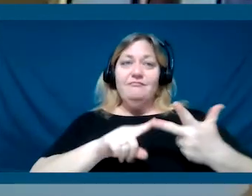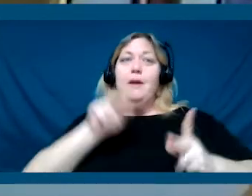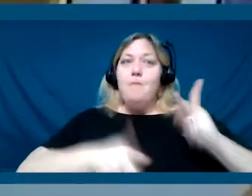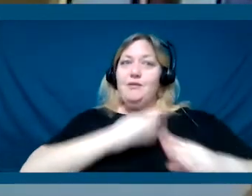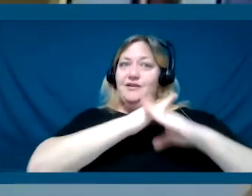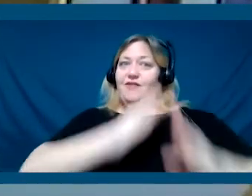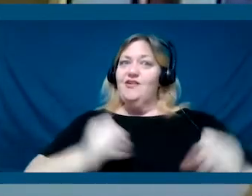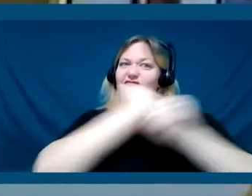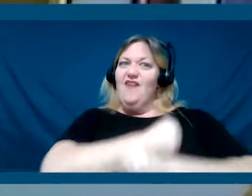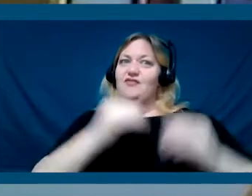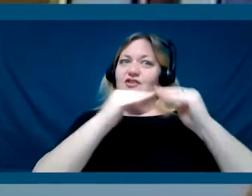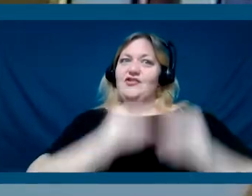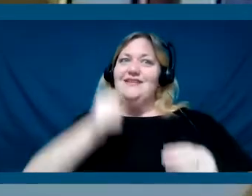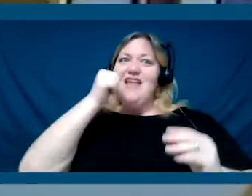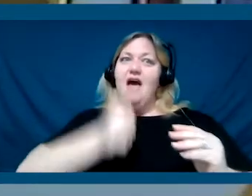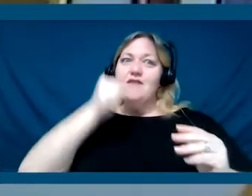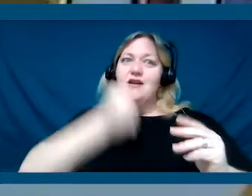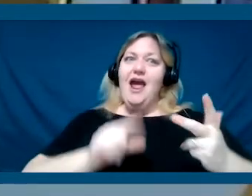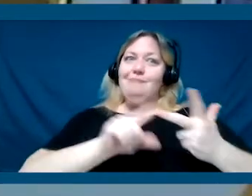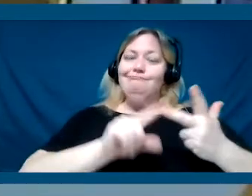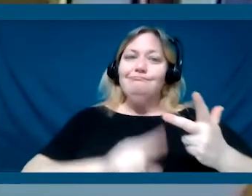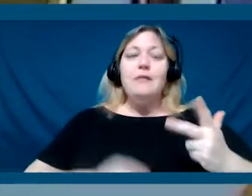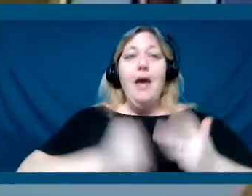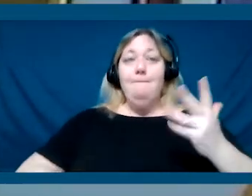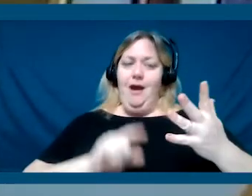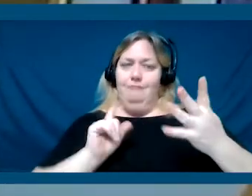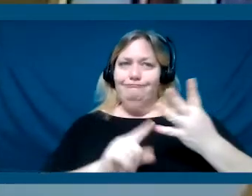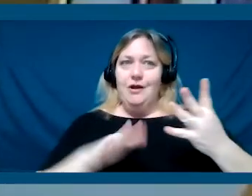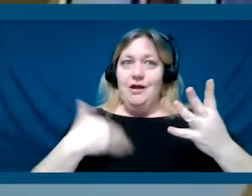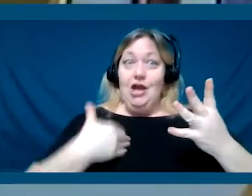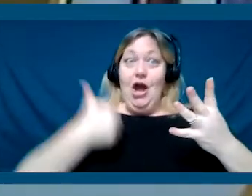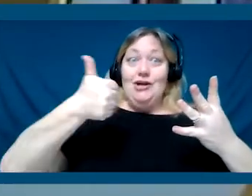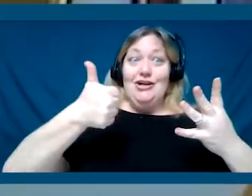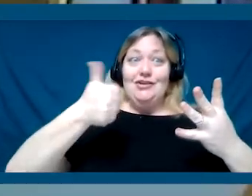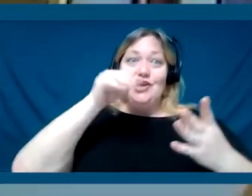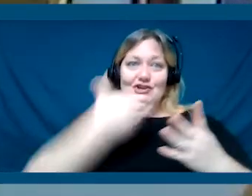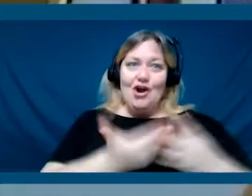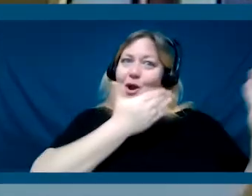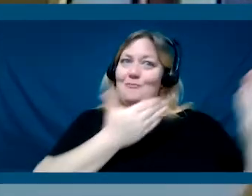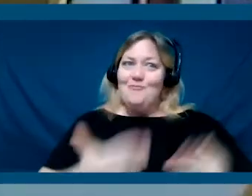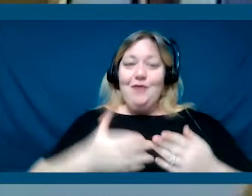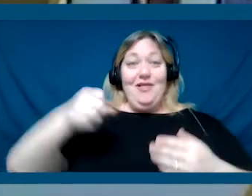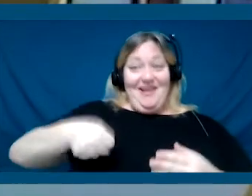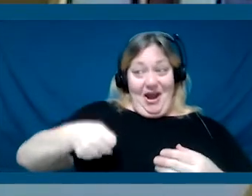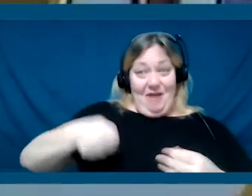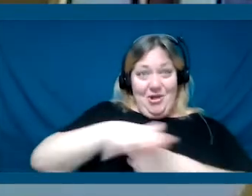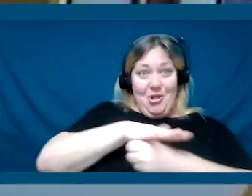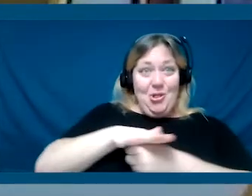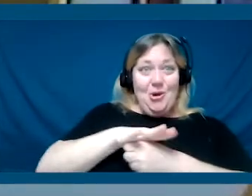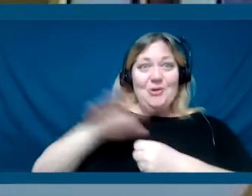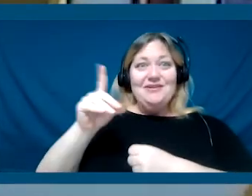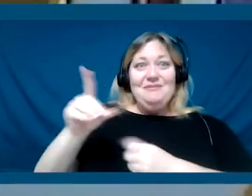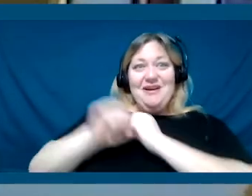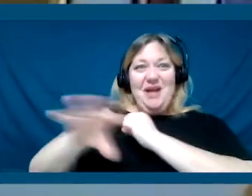for justice each and every day. And my youngest daughter, who I would bring with me in a carrier to the local Democratic